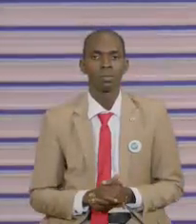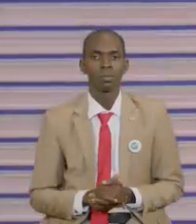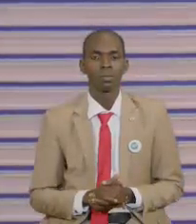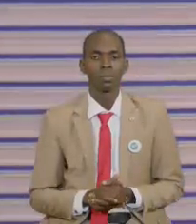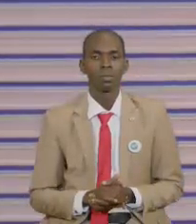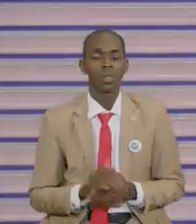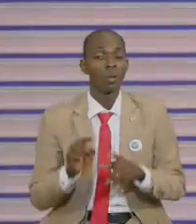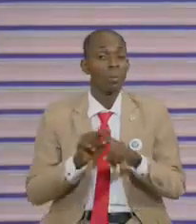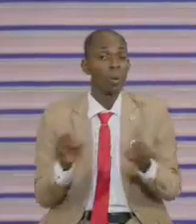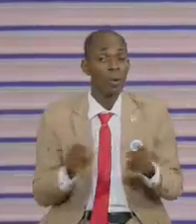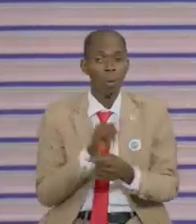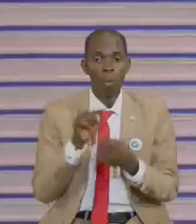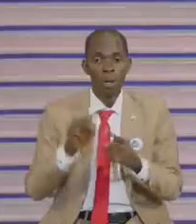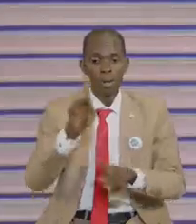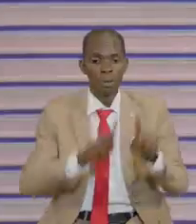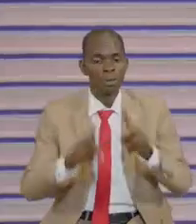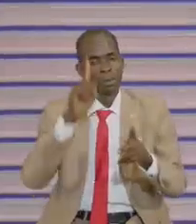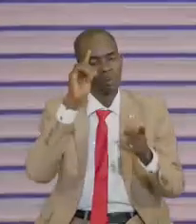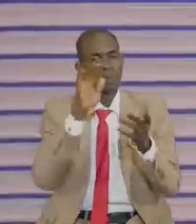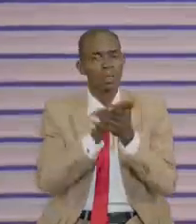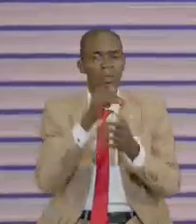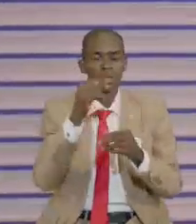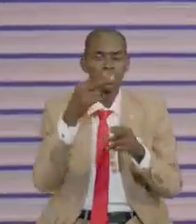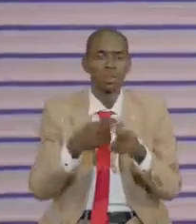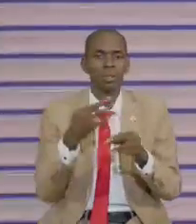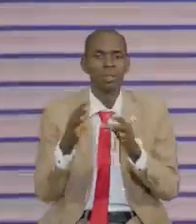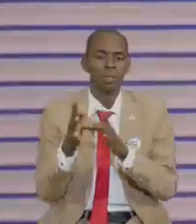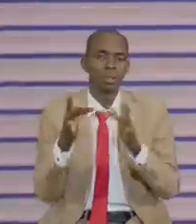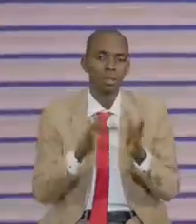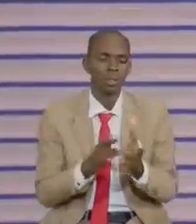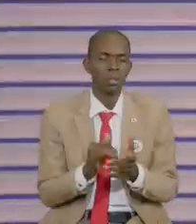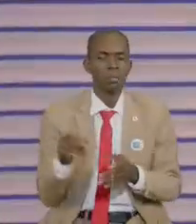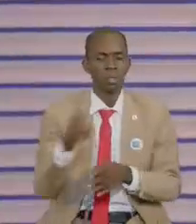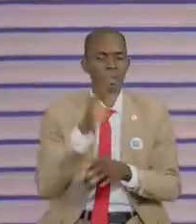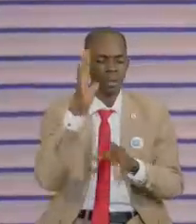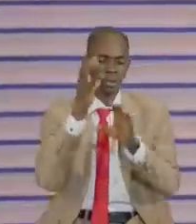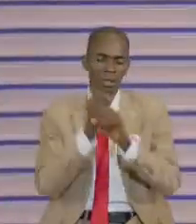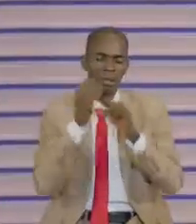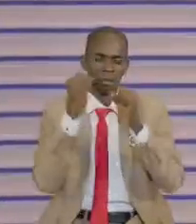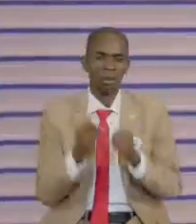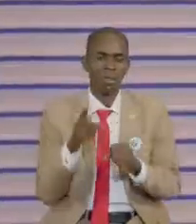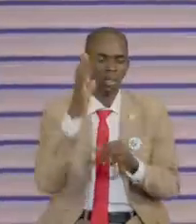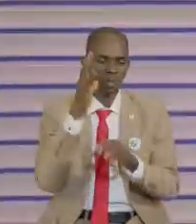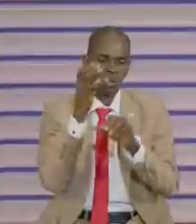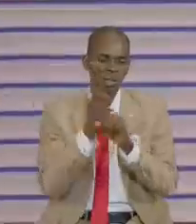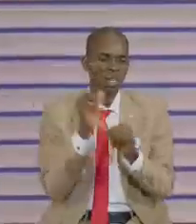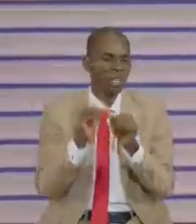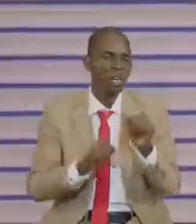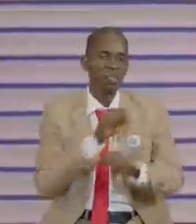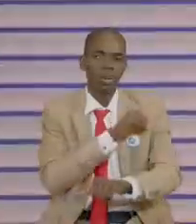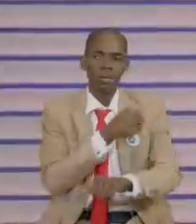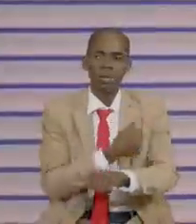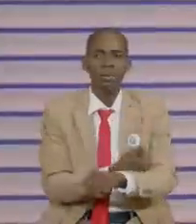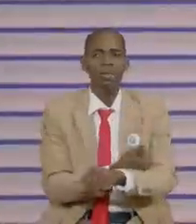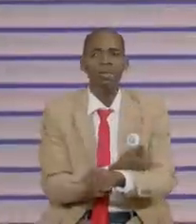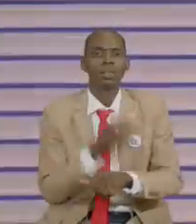But when they believe the name of Jesus, they have power. They have heavenly authority. They